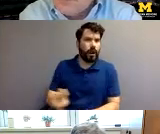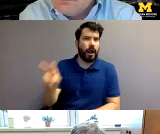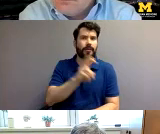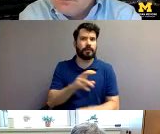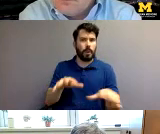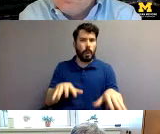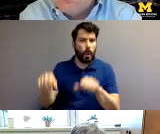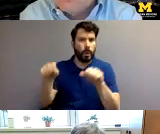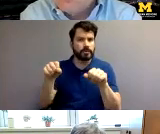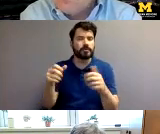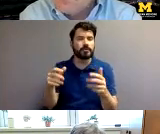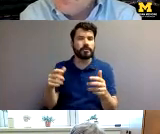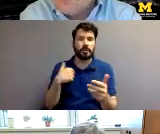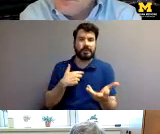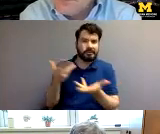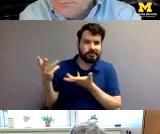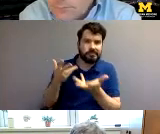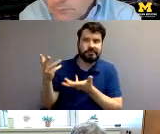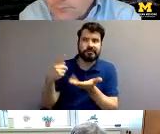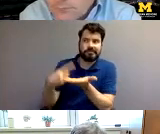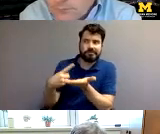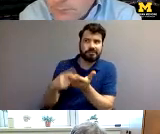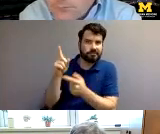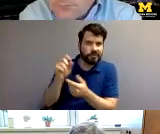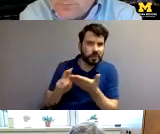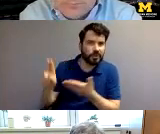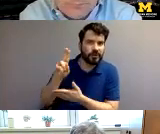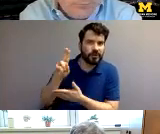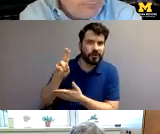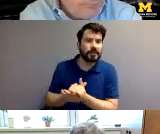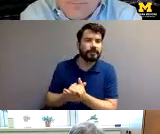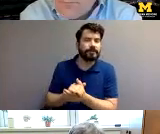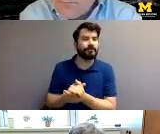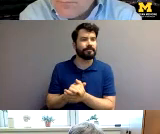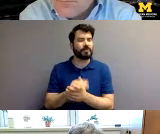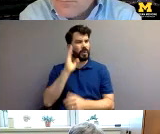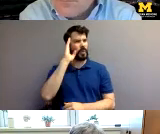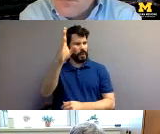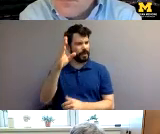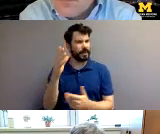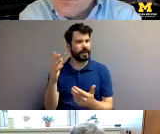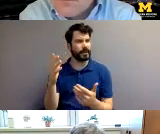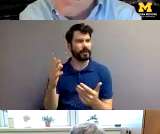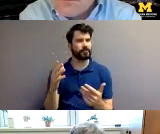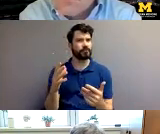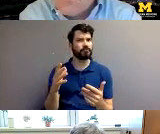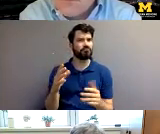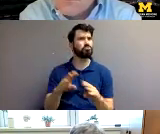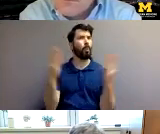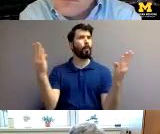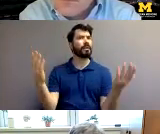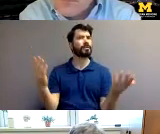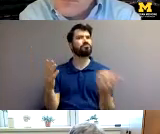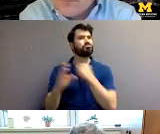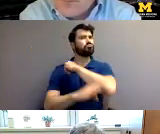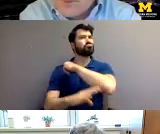So we are working on it, talking with the university, and it will open up. I feel confident by